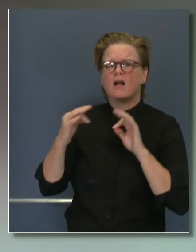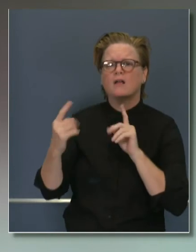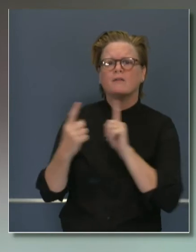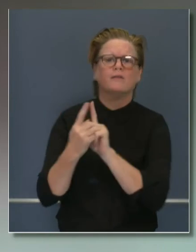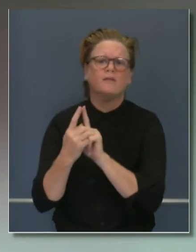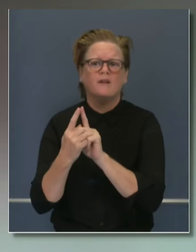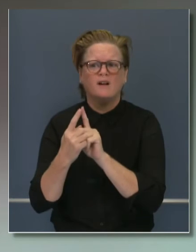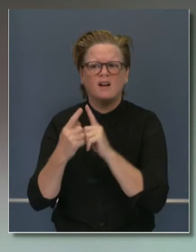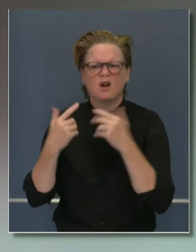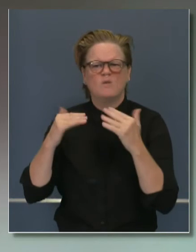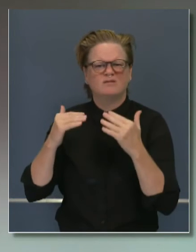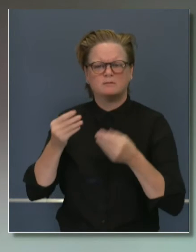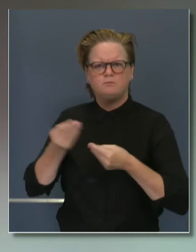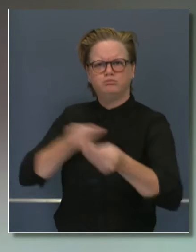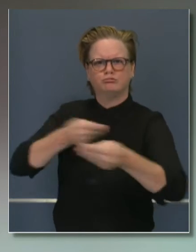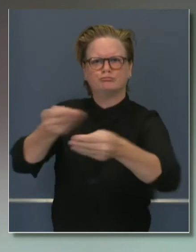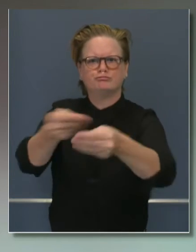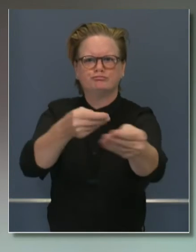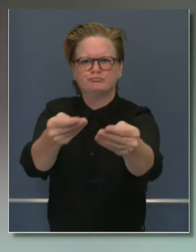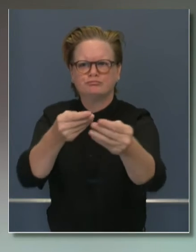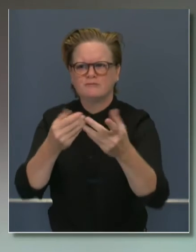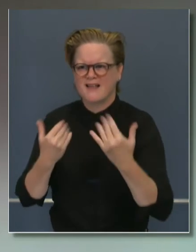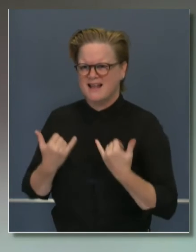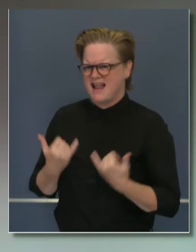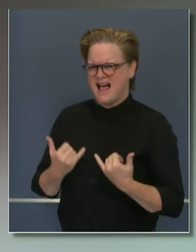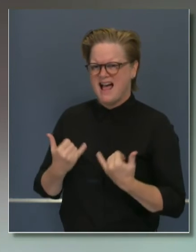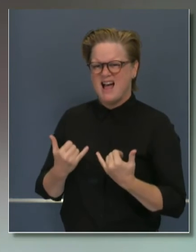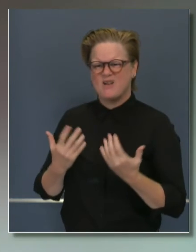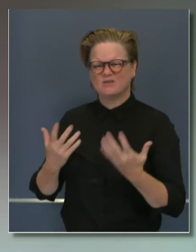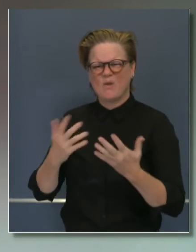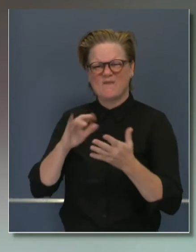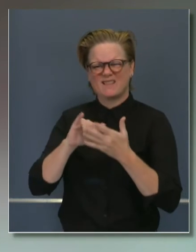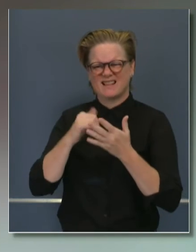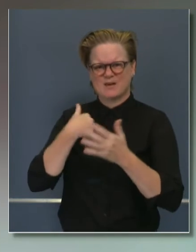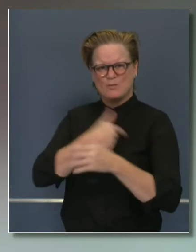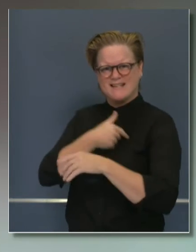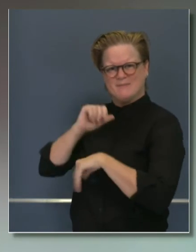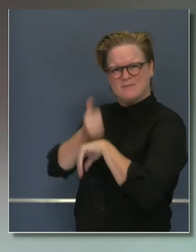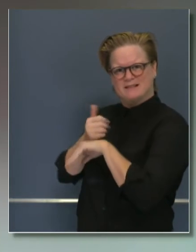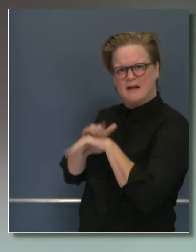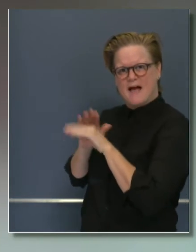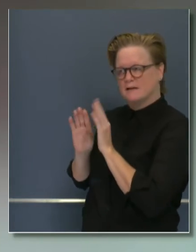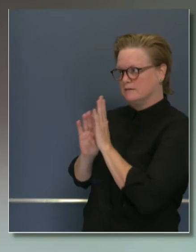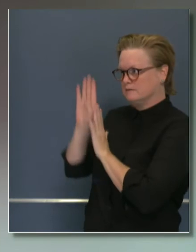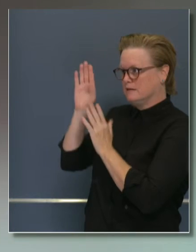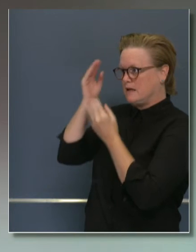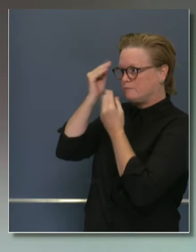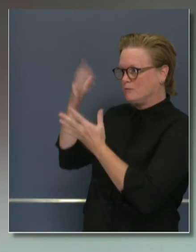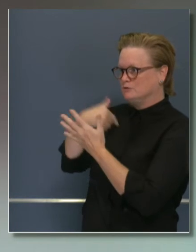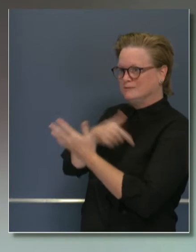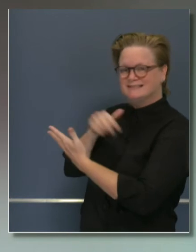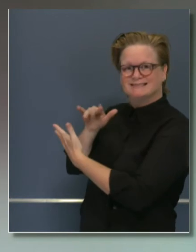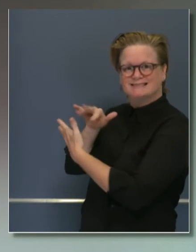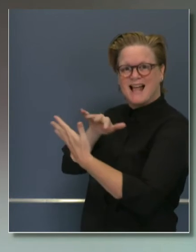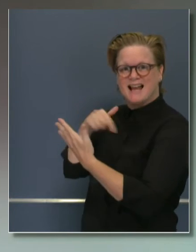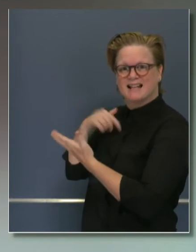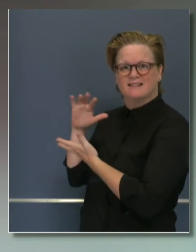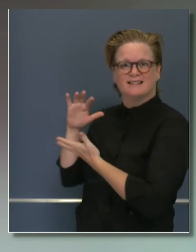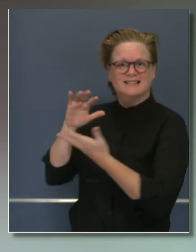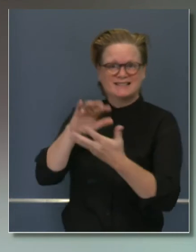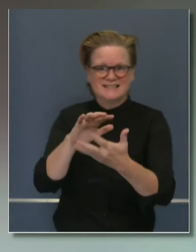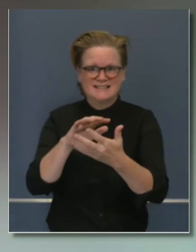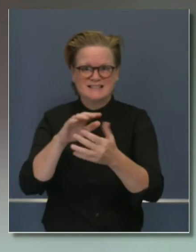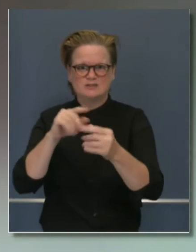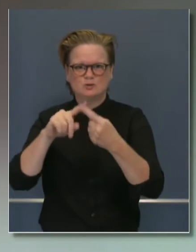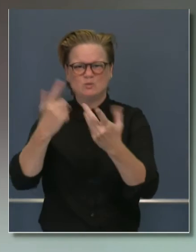across California and our purple counties that are facing the worst of our surge, to be additive with all the